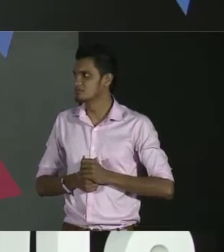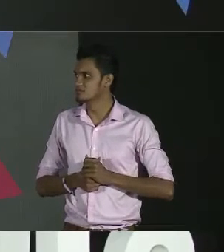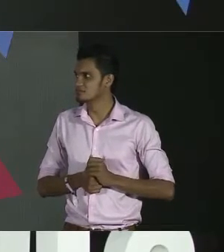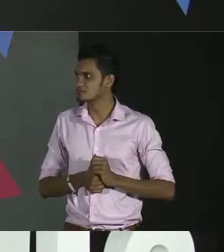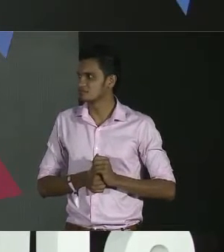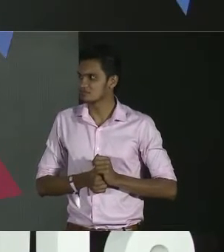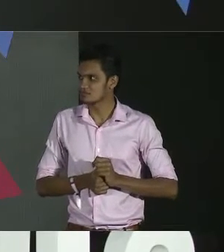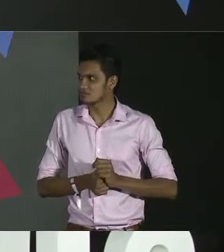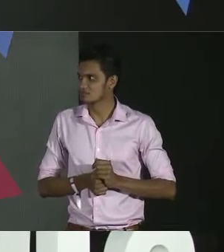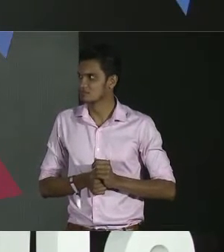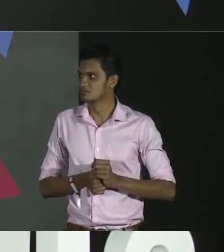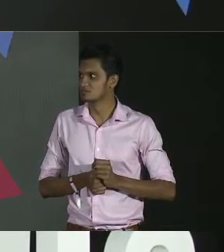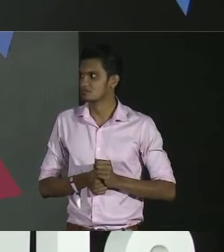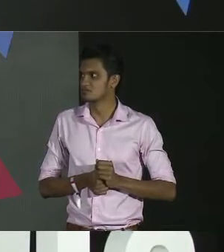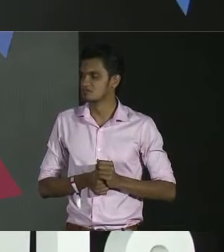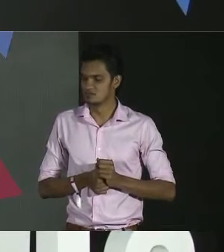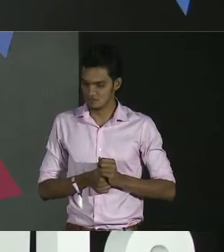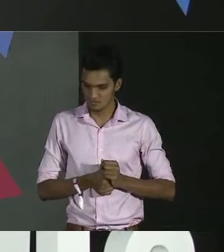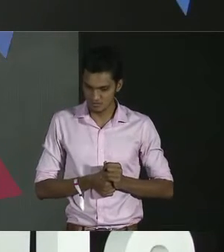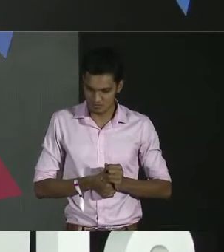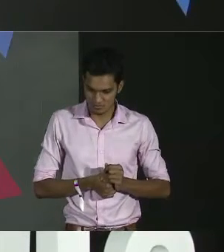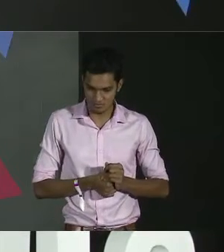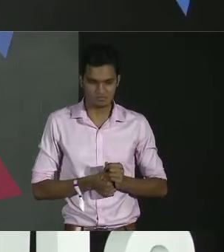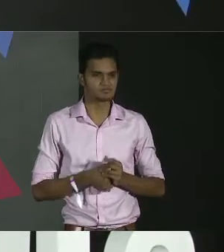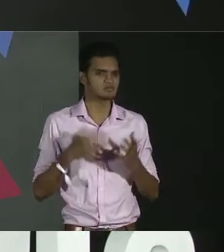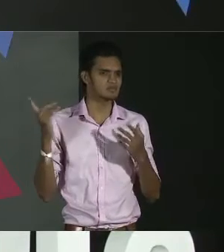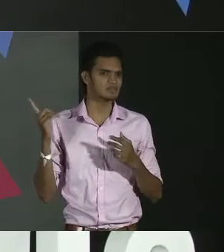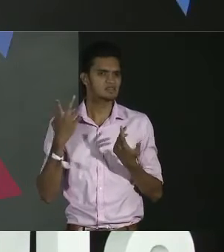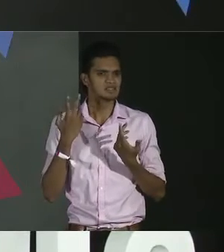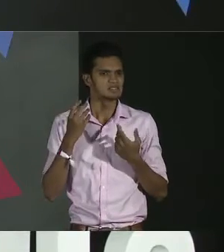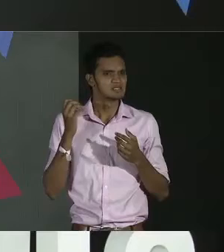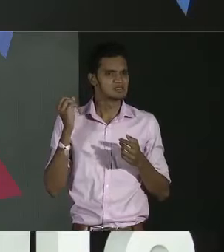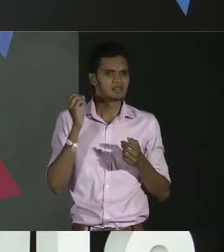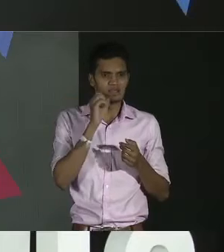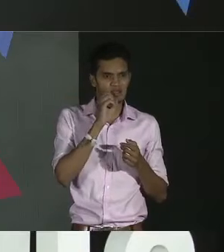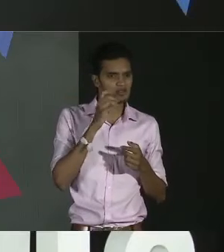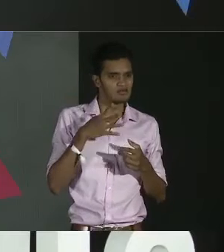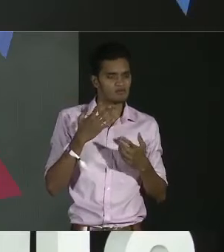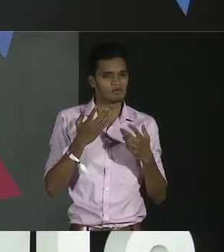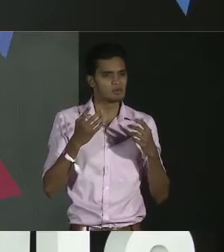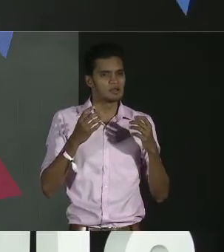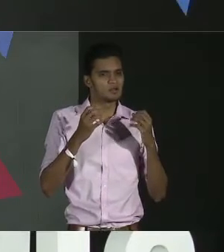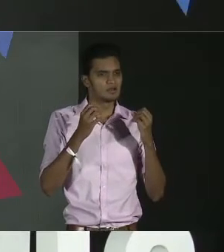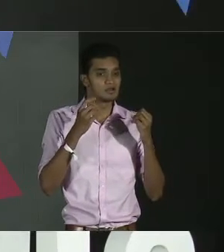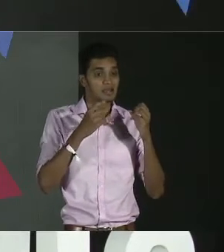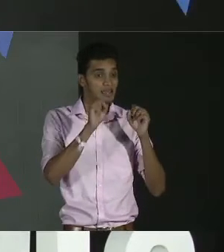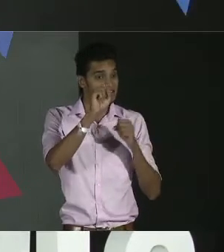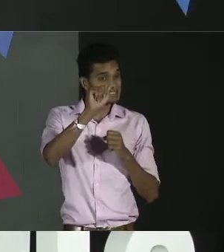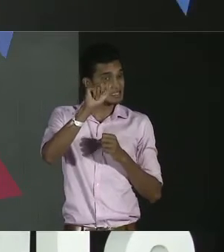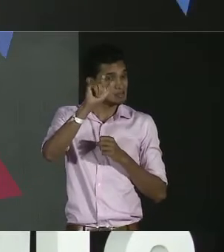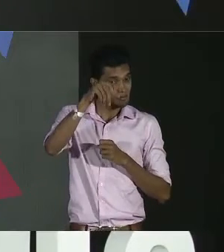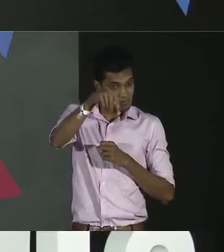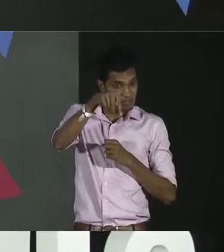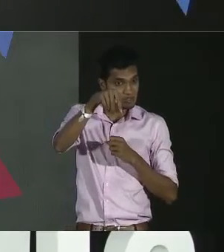Now, I don't know how many people can say this about the company that they work for, but SAP has been by my side the entire way.